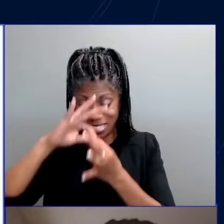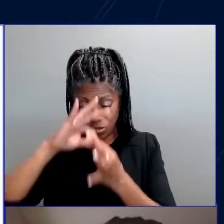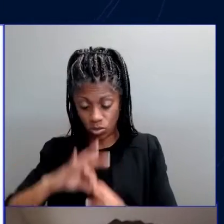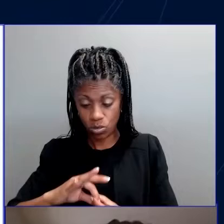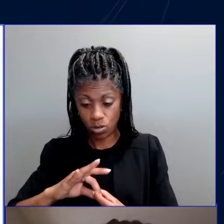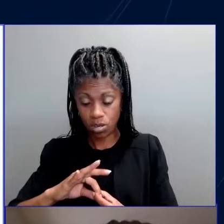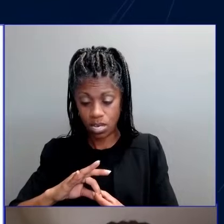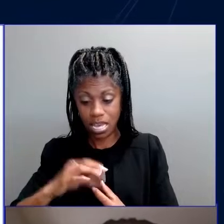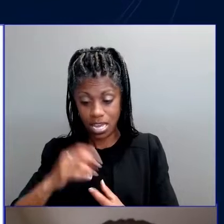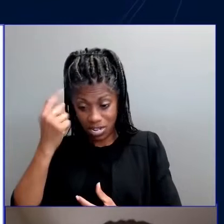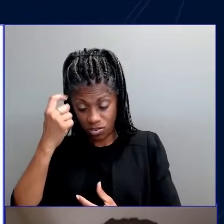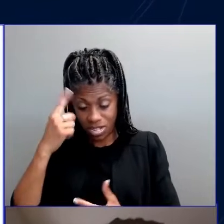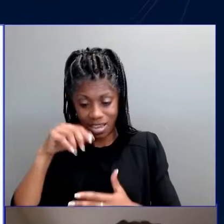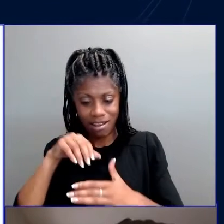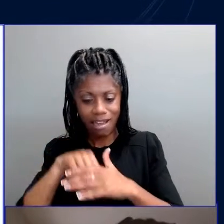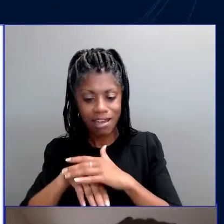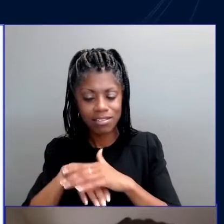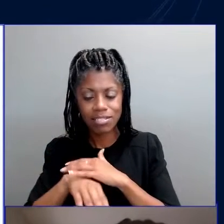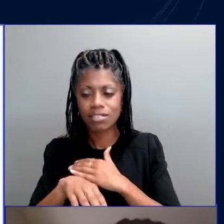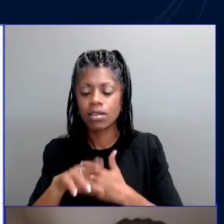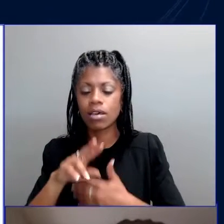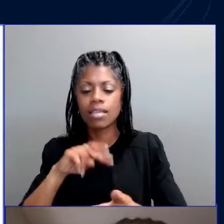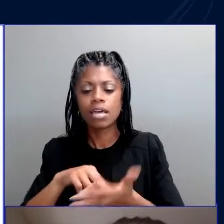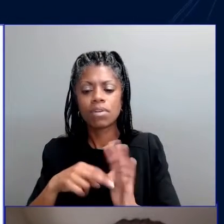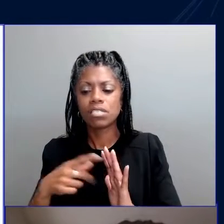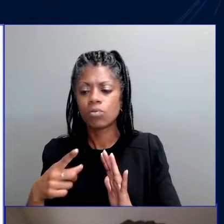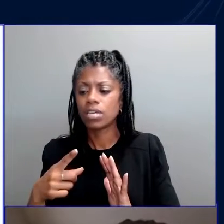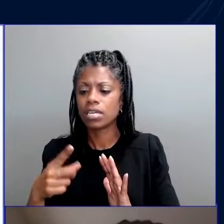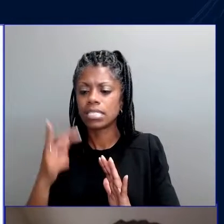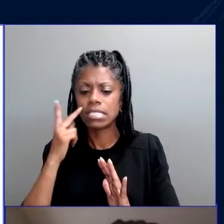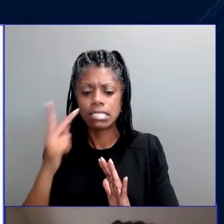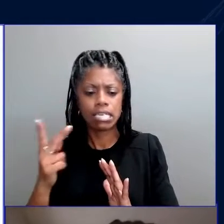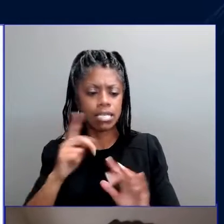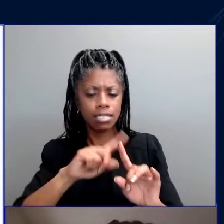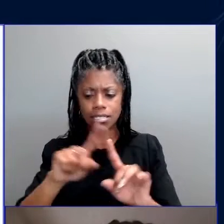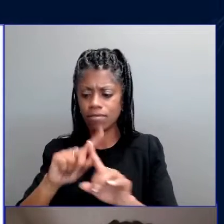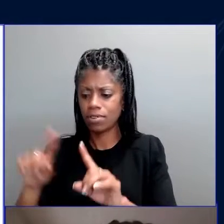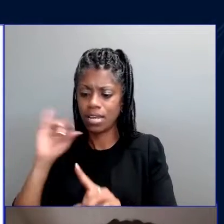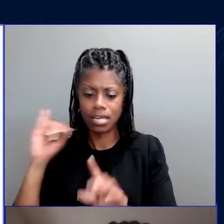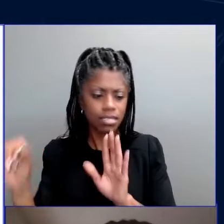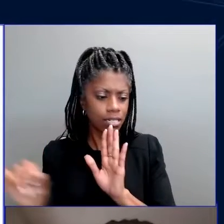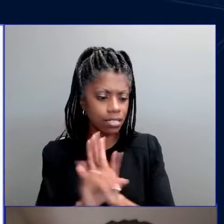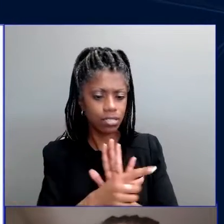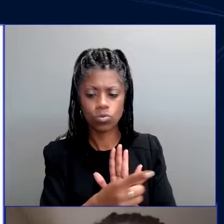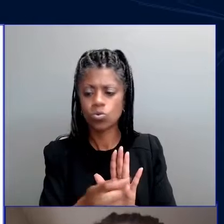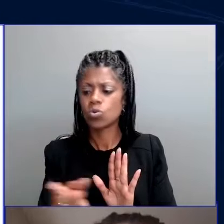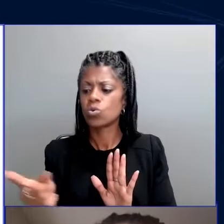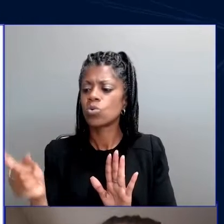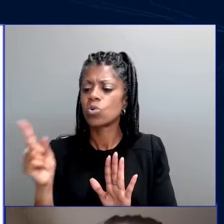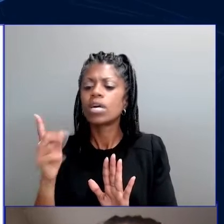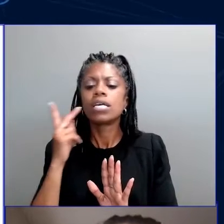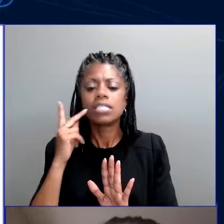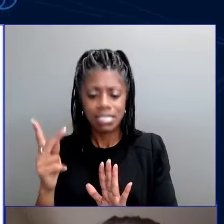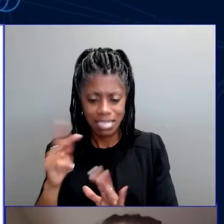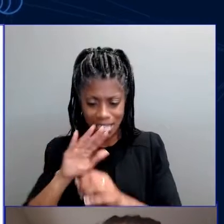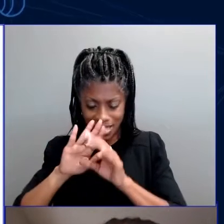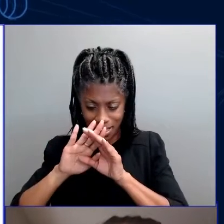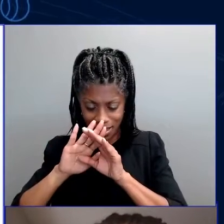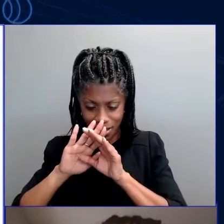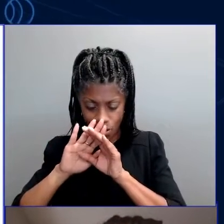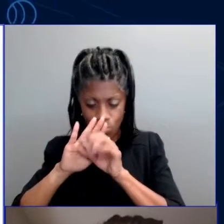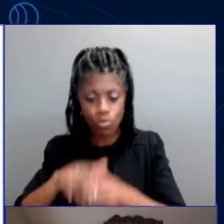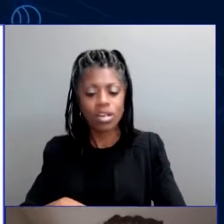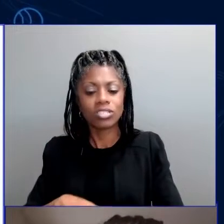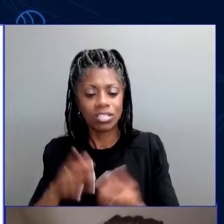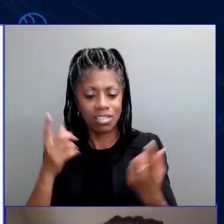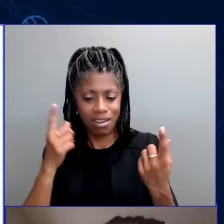its intersection with other identities and systems of power and oppression. Will there be food for those who are food